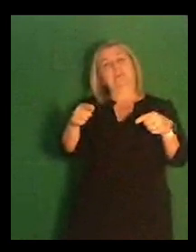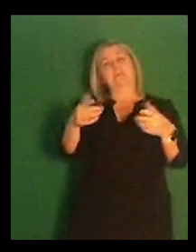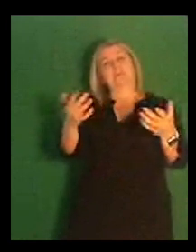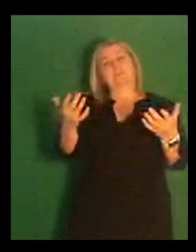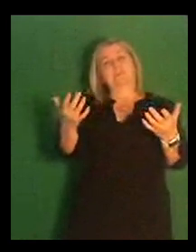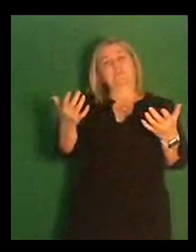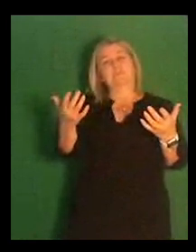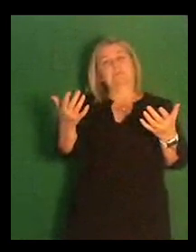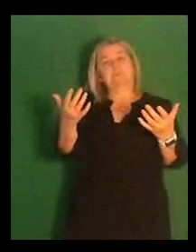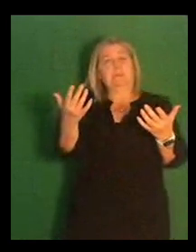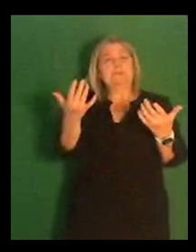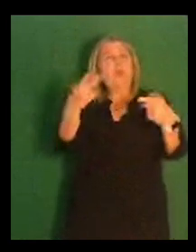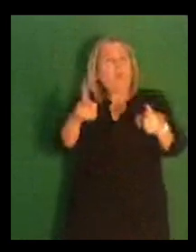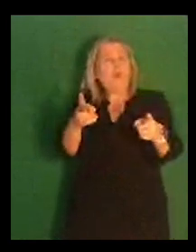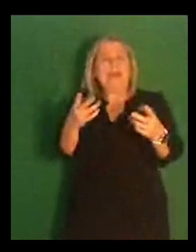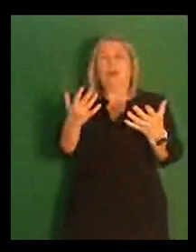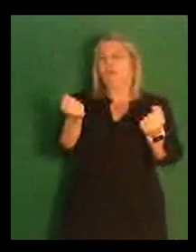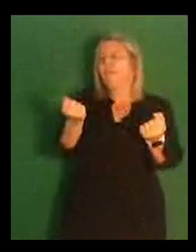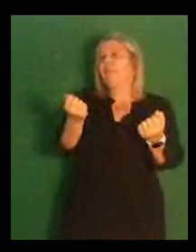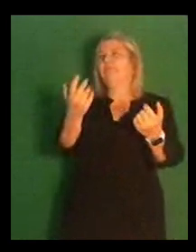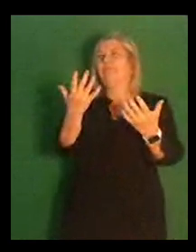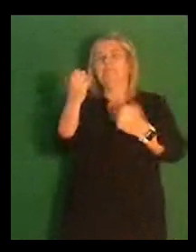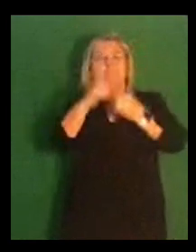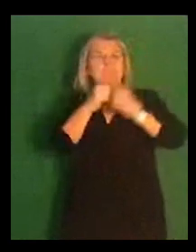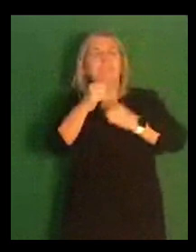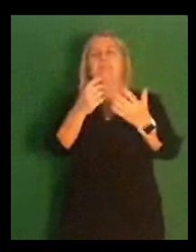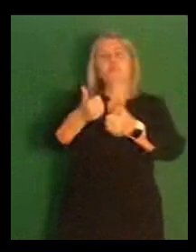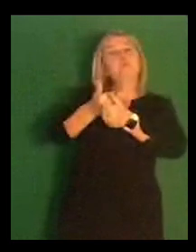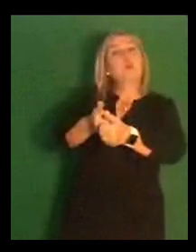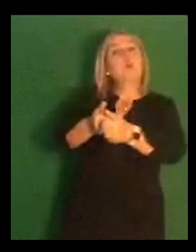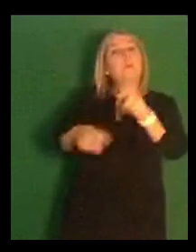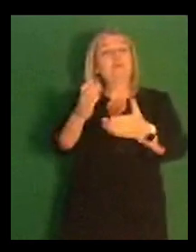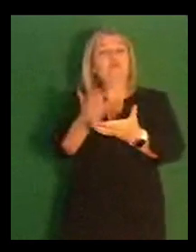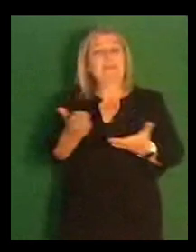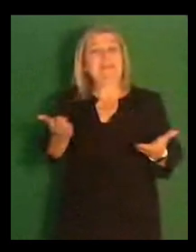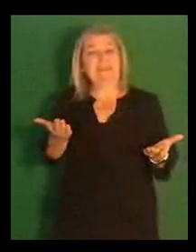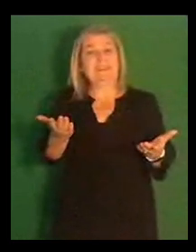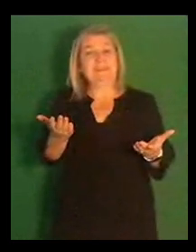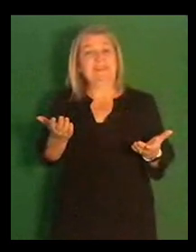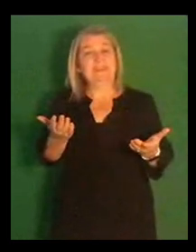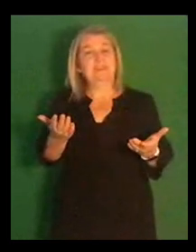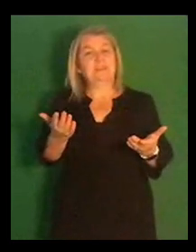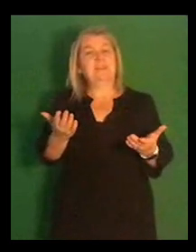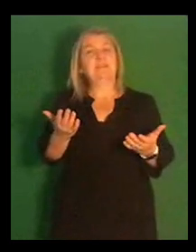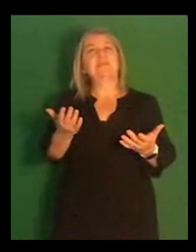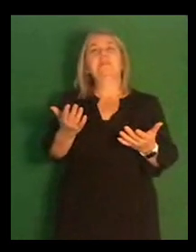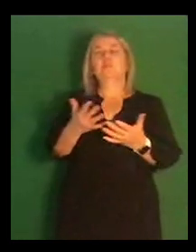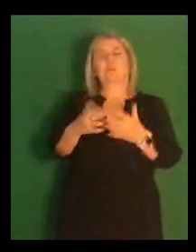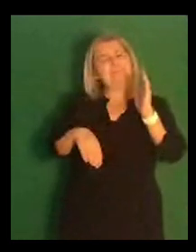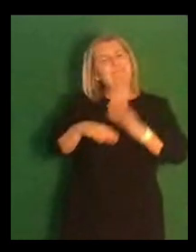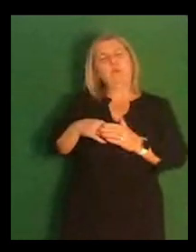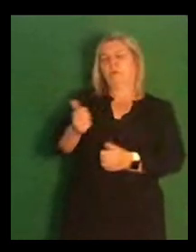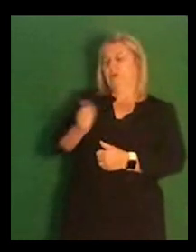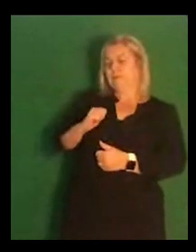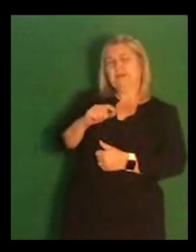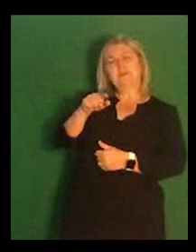shelter or a infrastructure that can be used, and just like with more intention, it can be